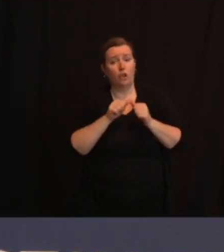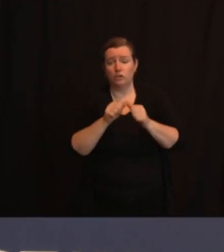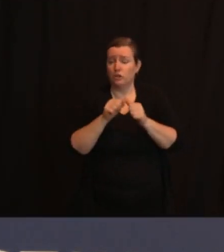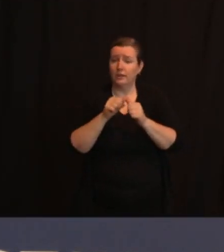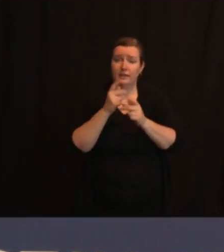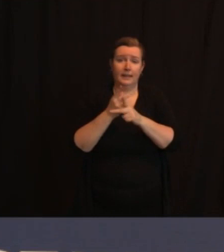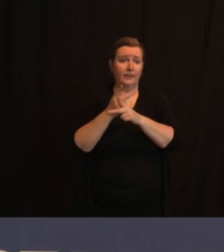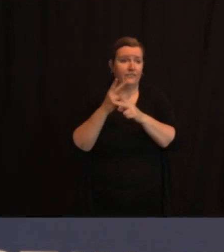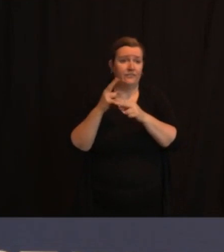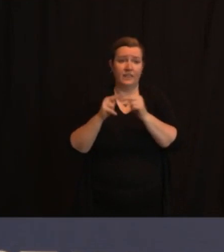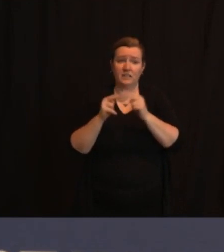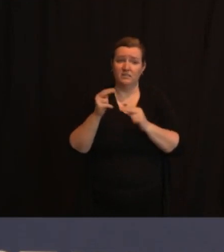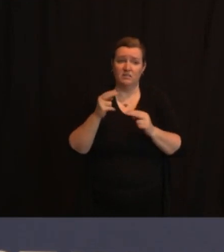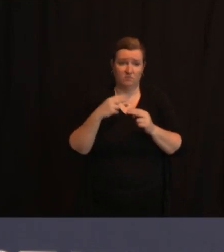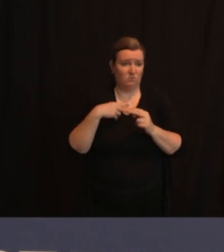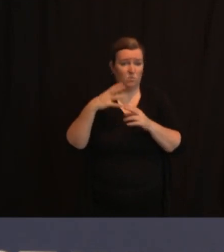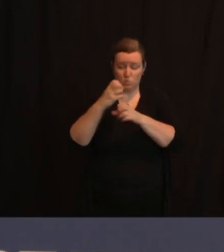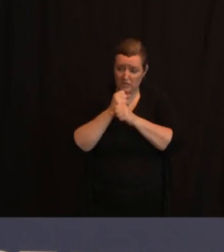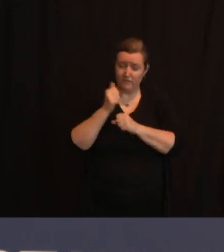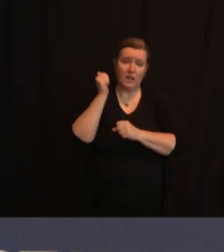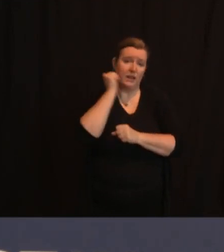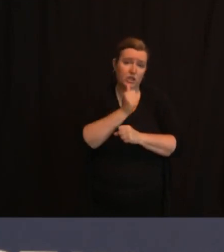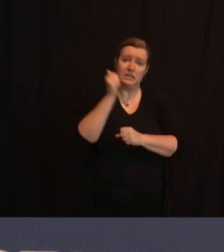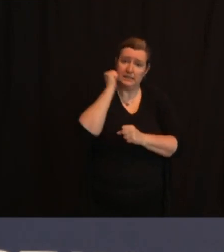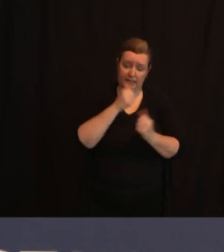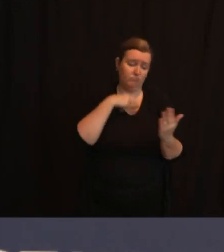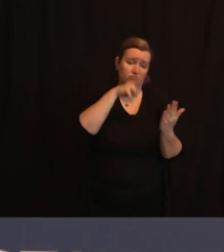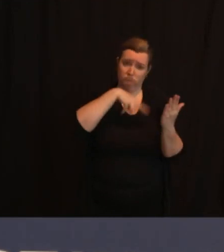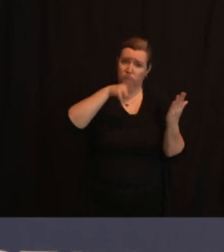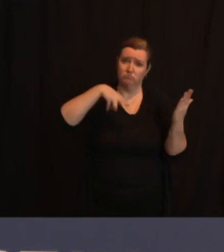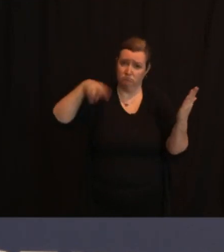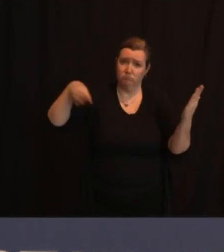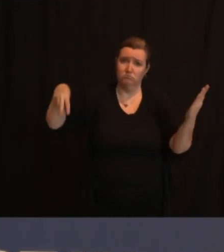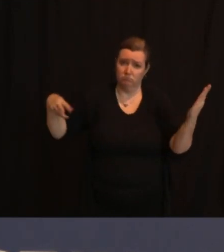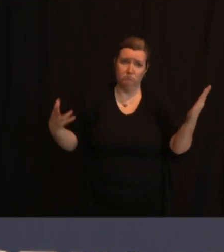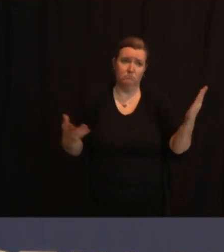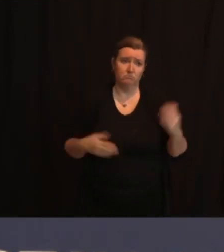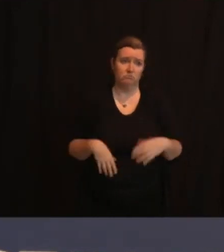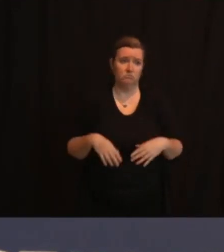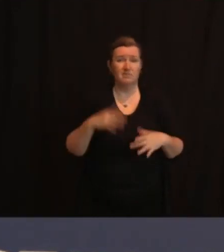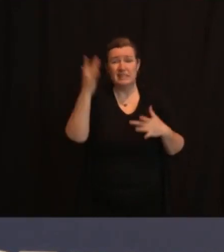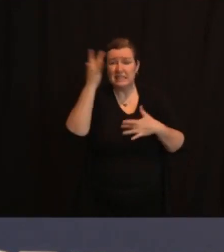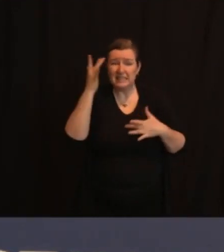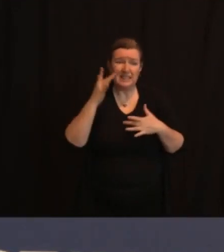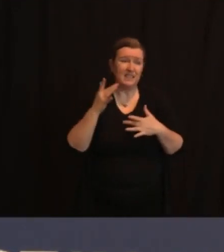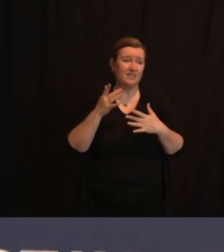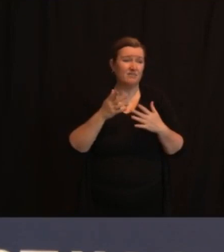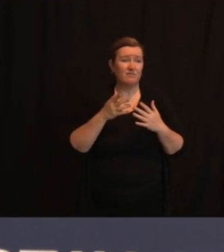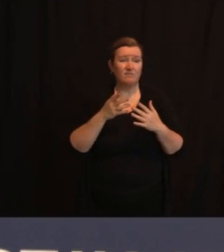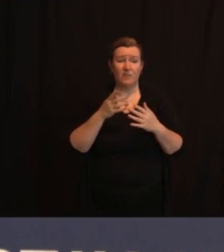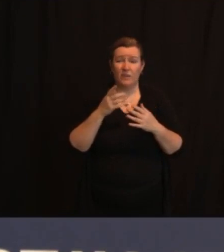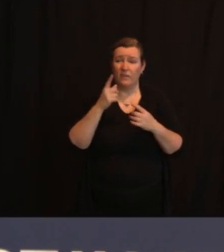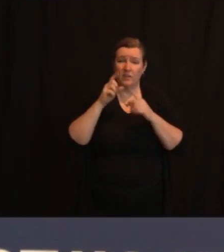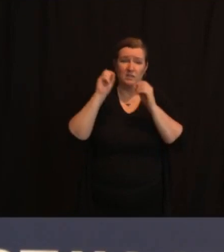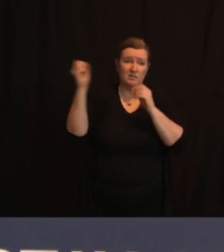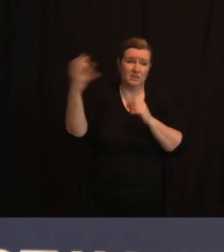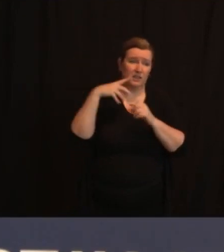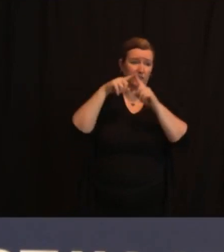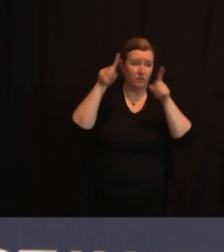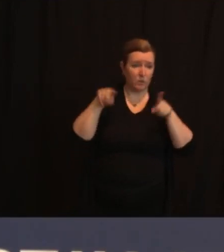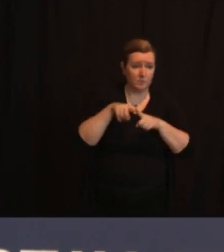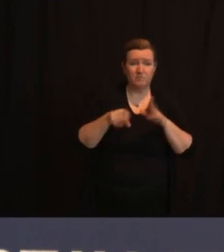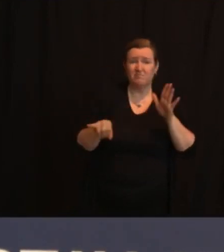the Communicable Disease Service sends me a form that identifies every outbreak, and that was one